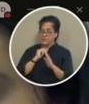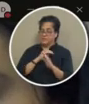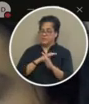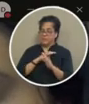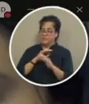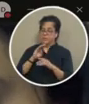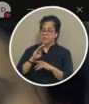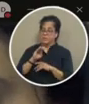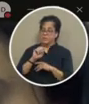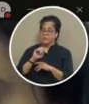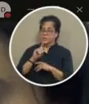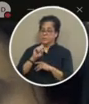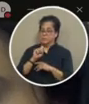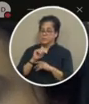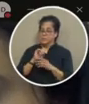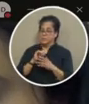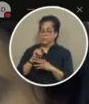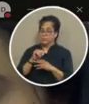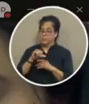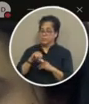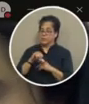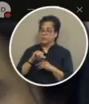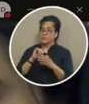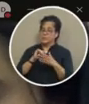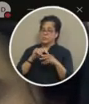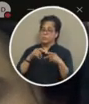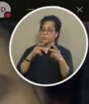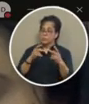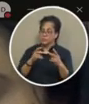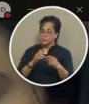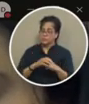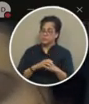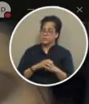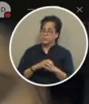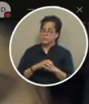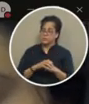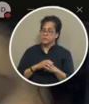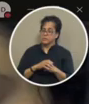we are rejecting in the proposals,